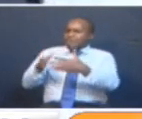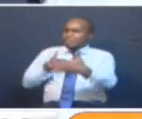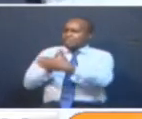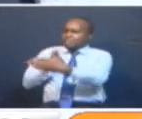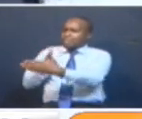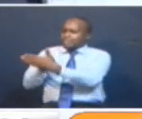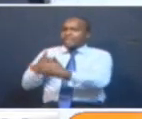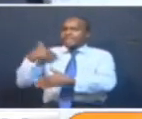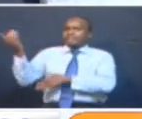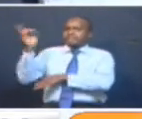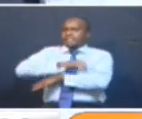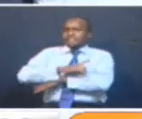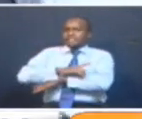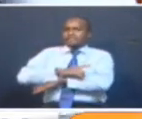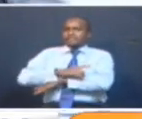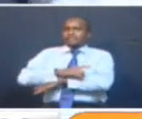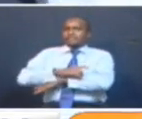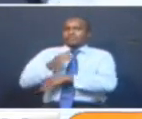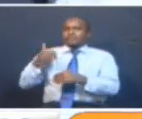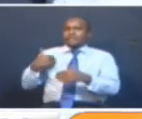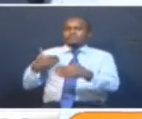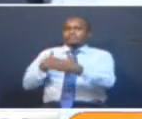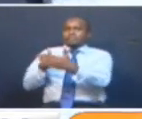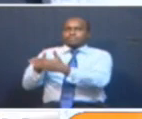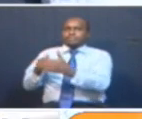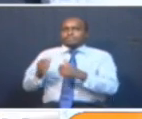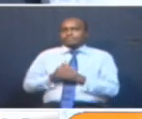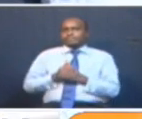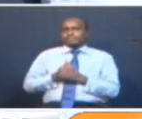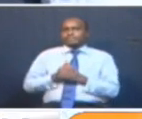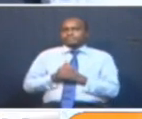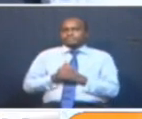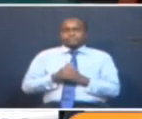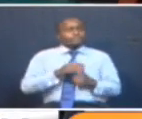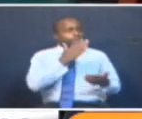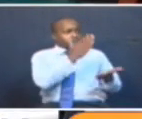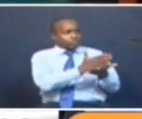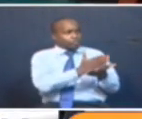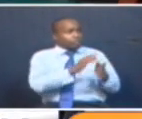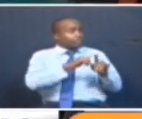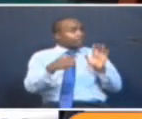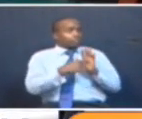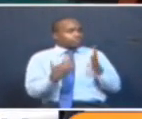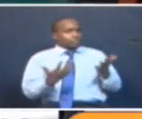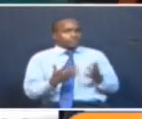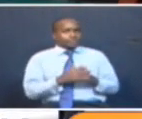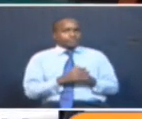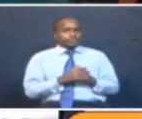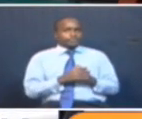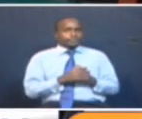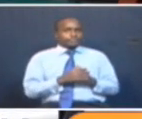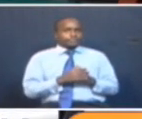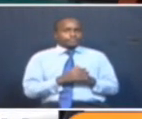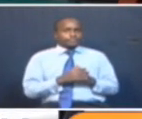it. Every single day there's a distraction that's pulling back Agenda 4. That's right. But the point is this, why don't we depend